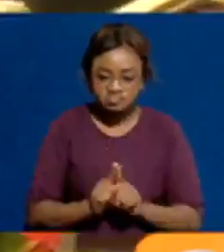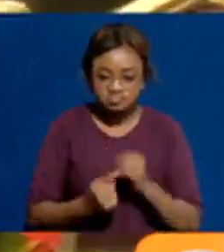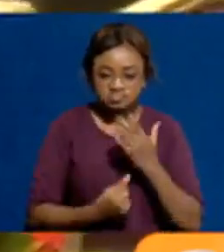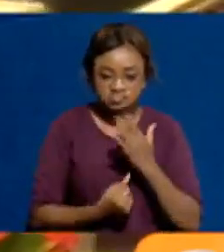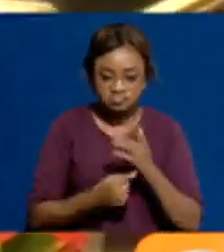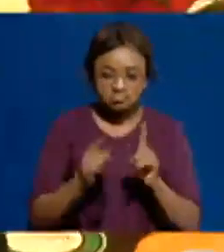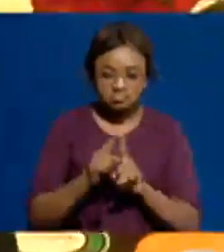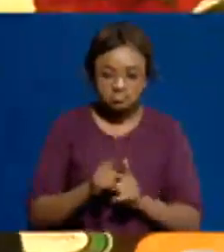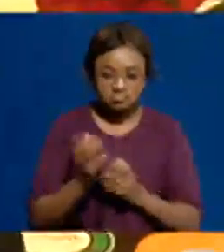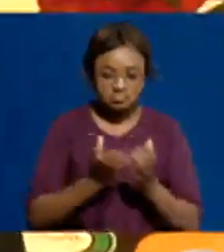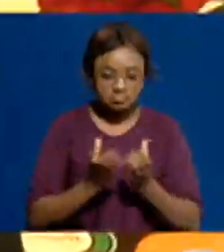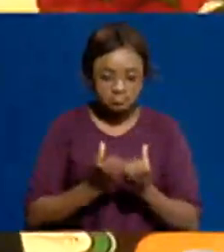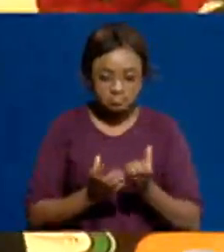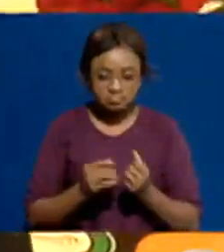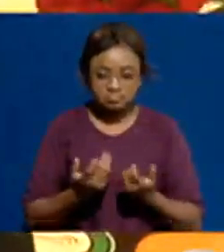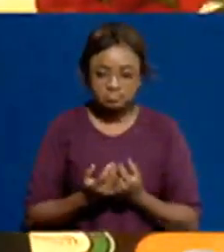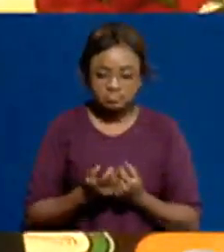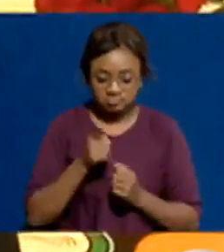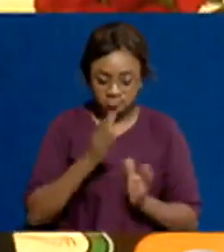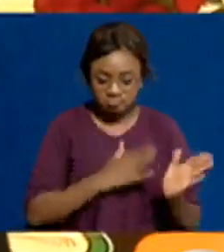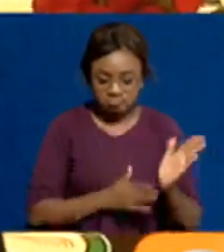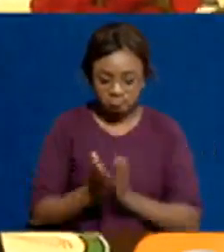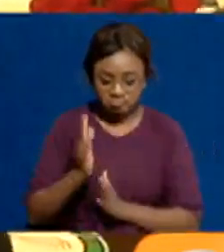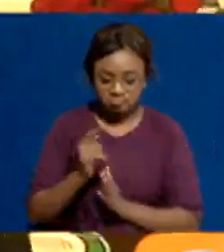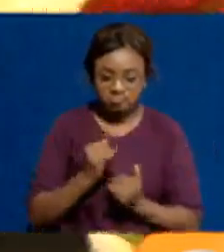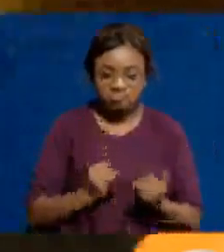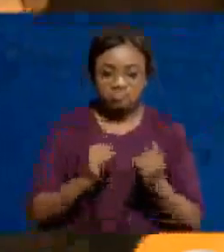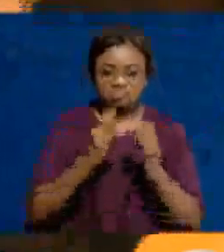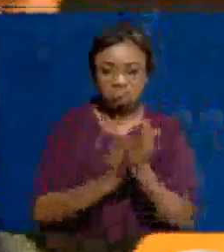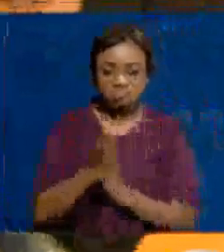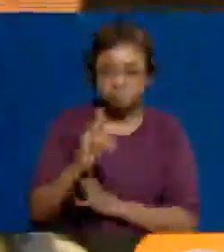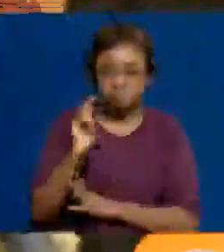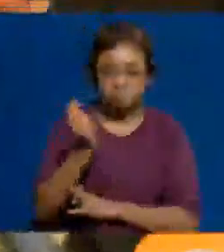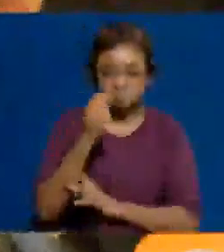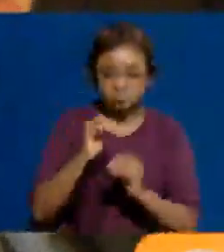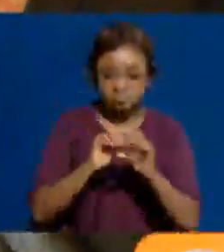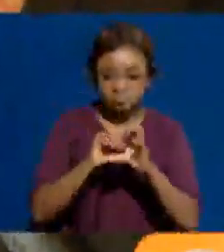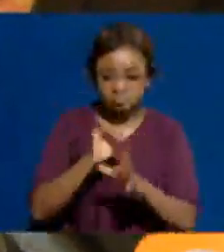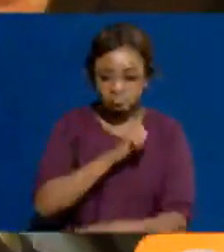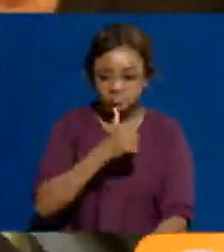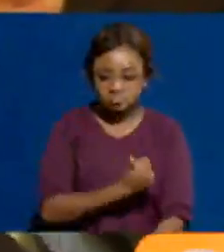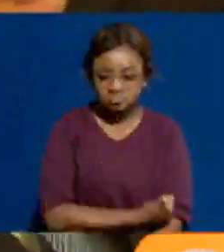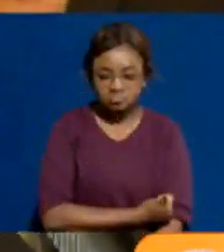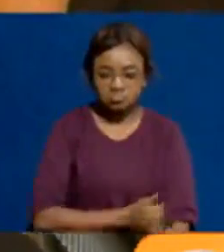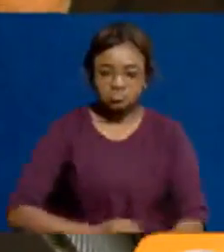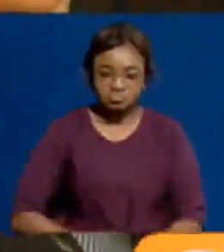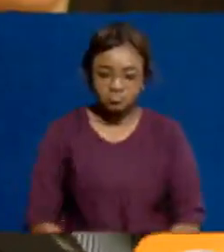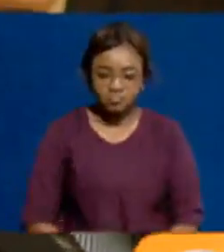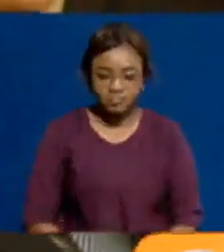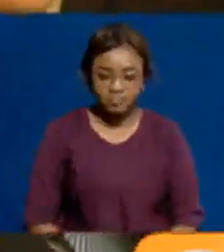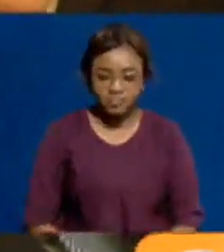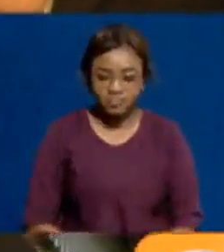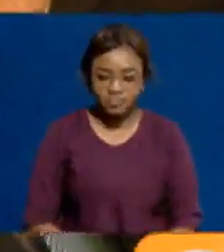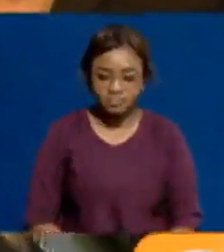medium enterprises. This strategic plan is being implemented through the Kenya Investment Authority. Shaping the investment promotion